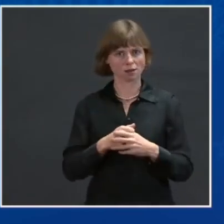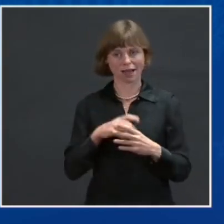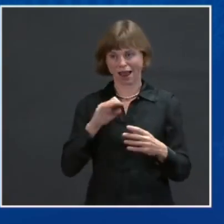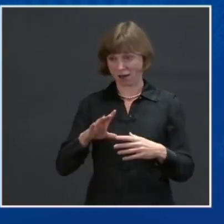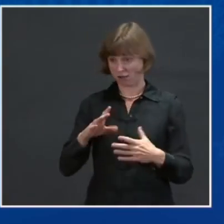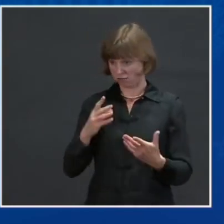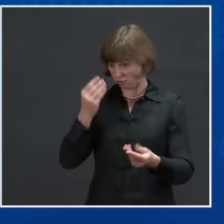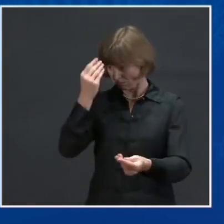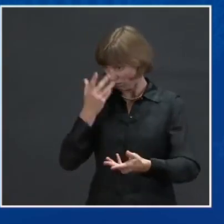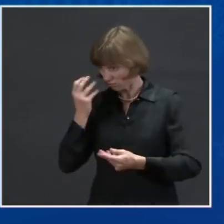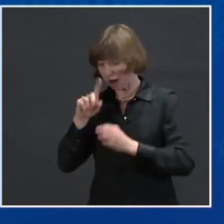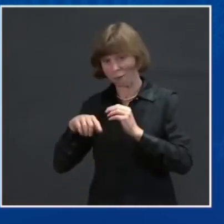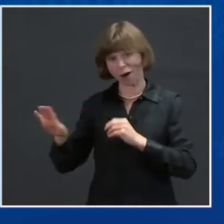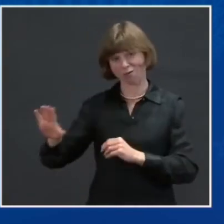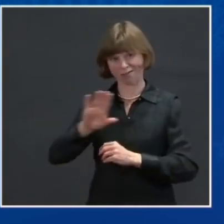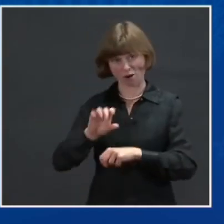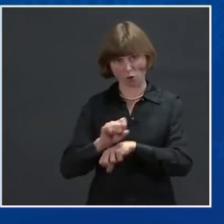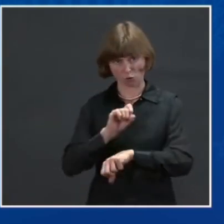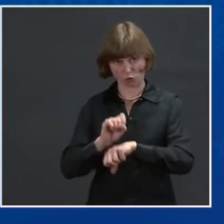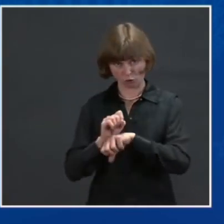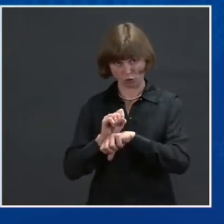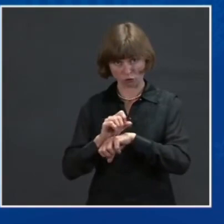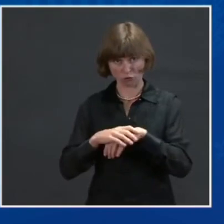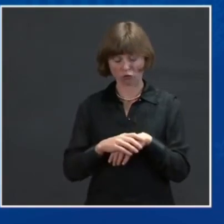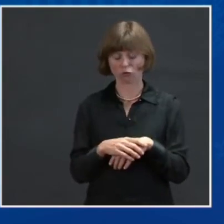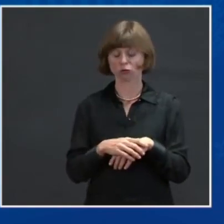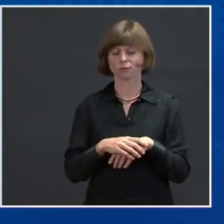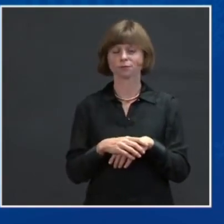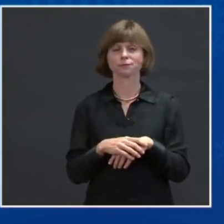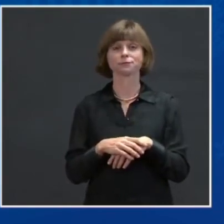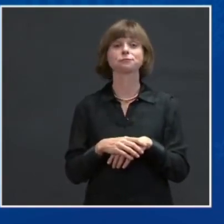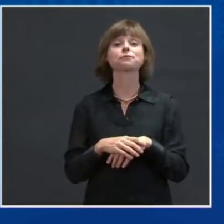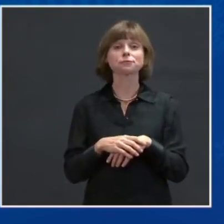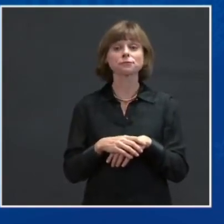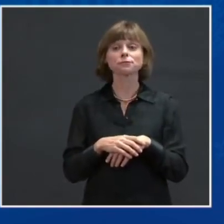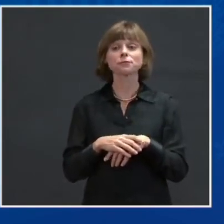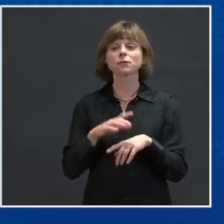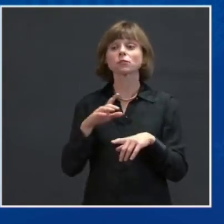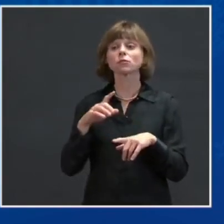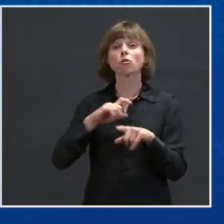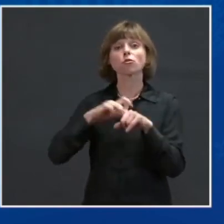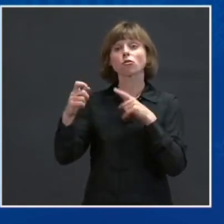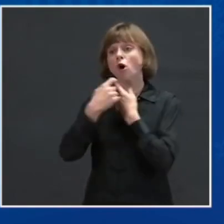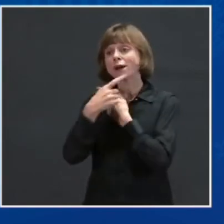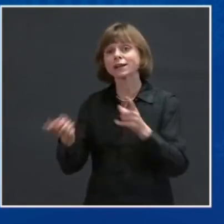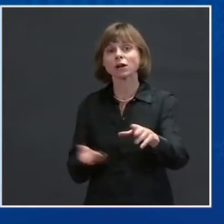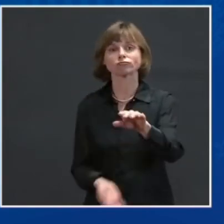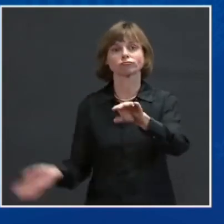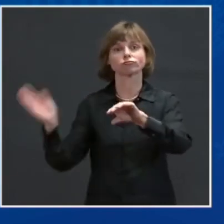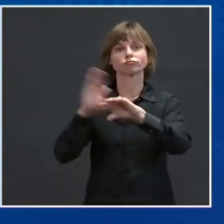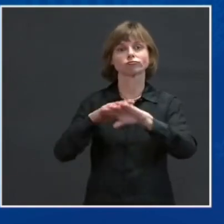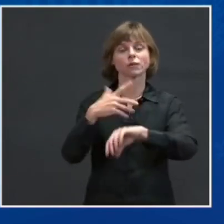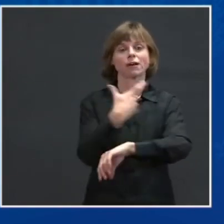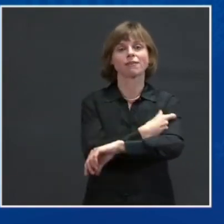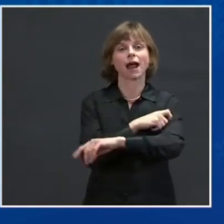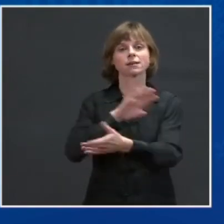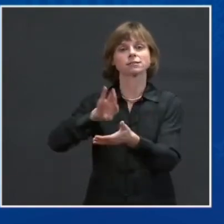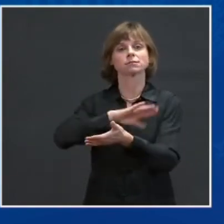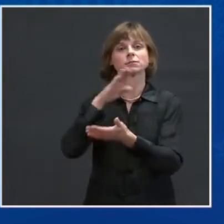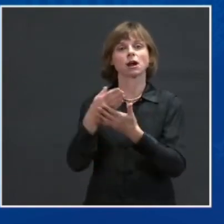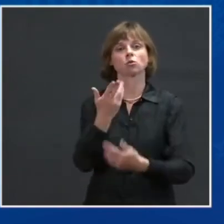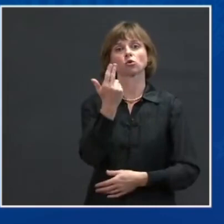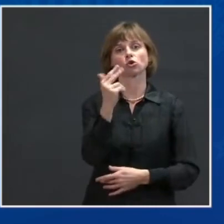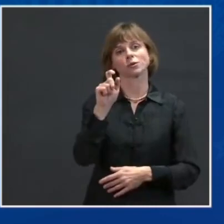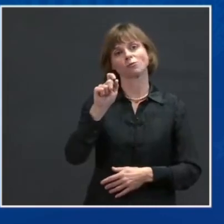ground. As a part of that call, he announced that we're increasing the vaccine supply to 13.5 million doses